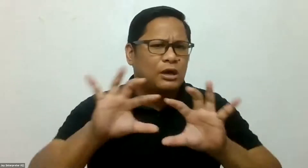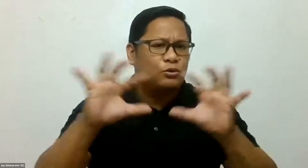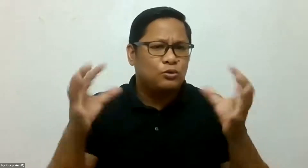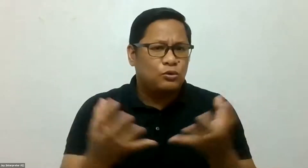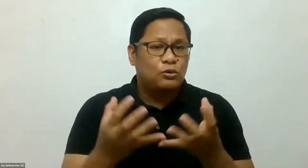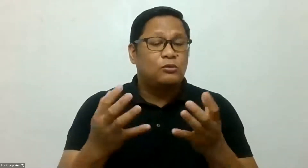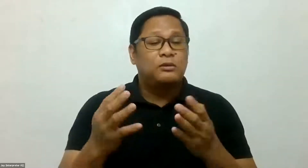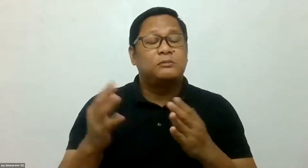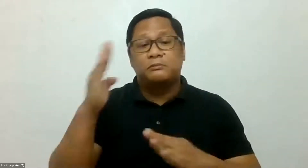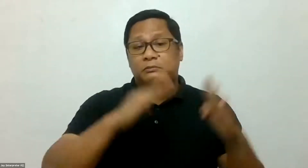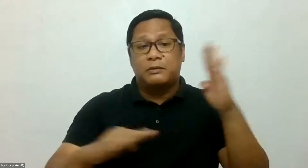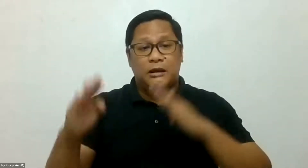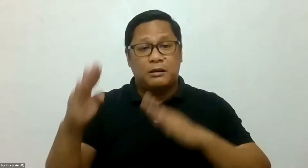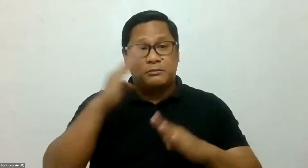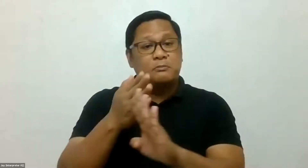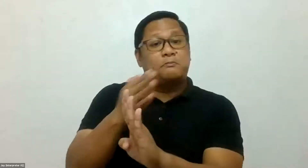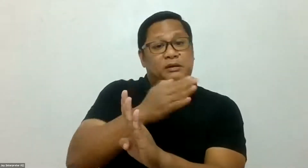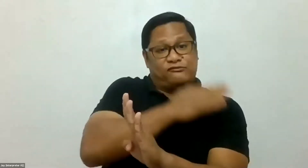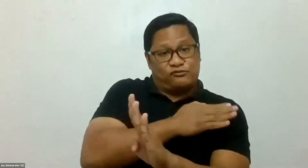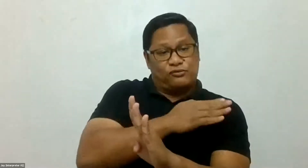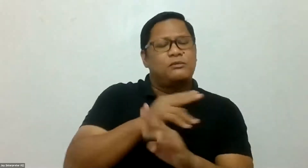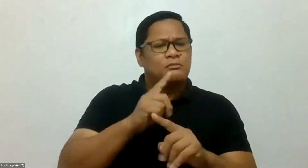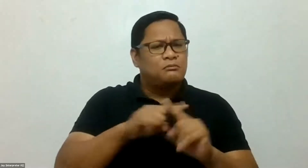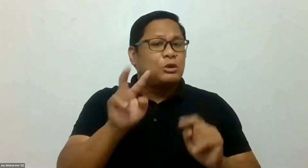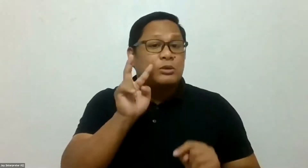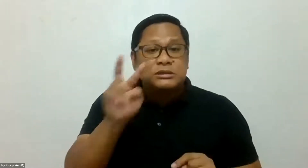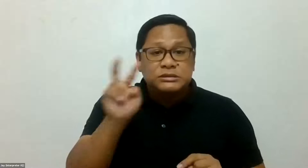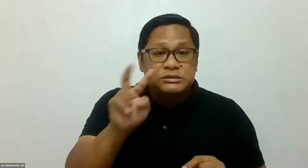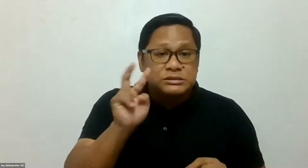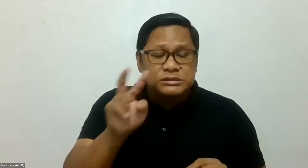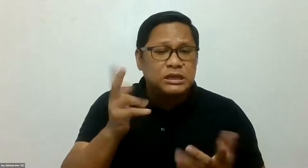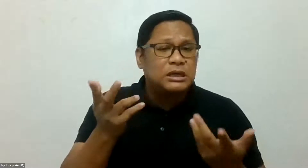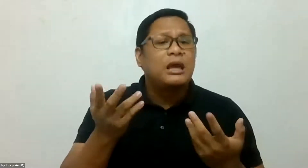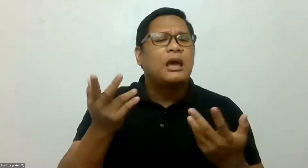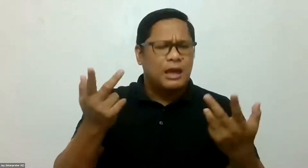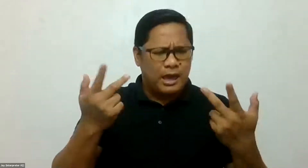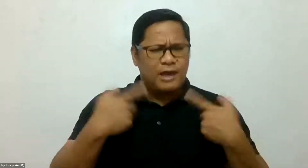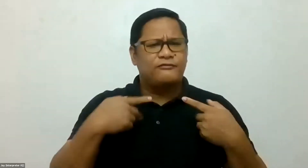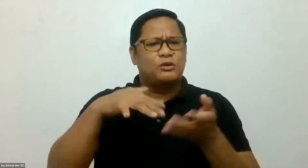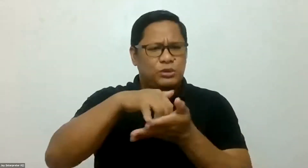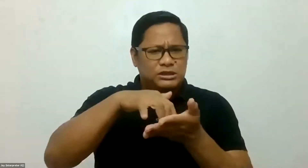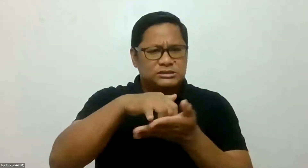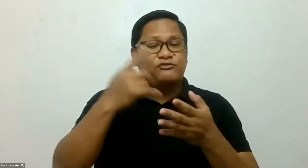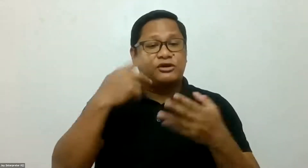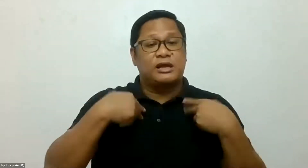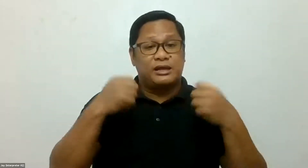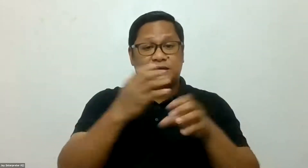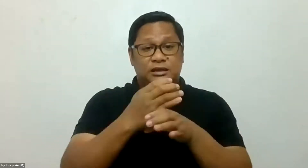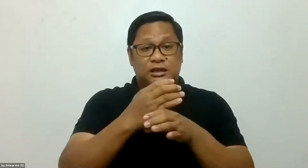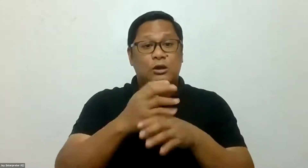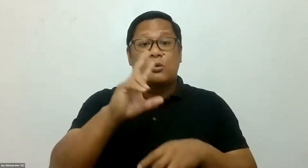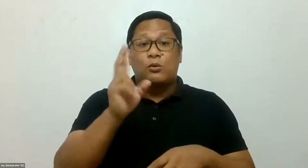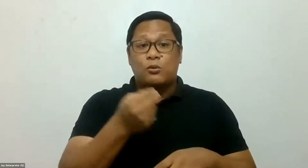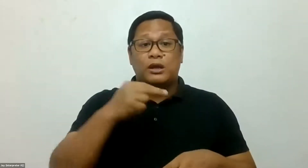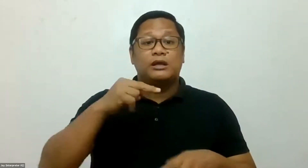crisis or pandemic at the time, but we already saw the weaknesses in our healthcare system. When the coronavirus struck